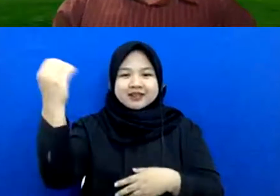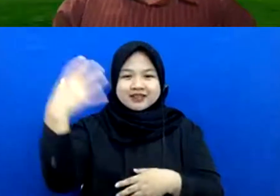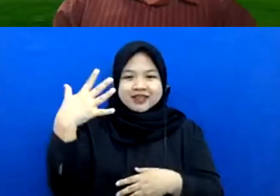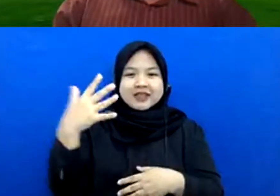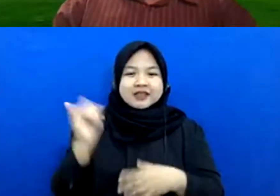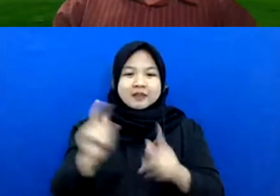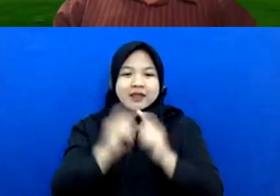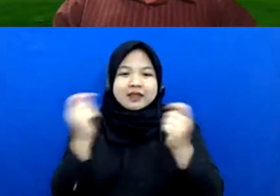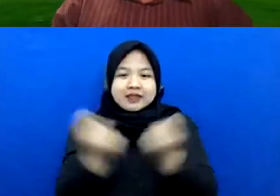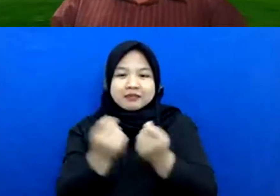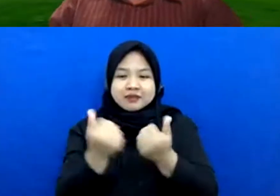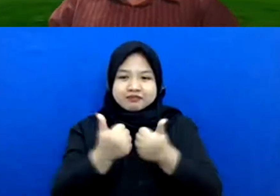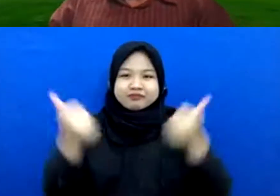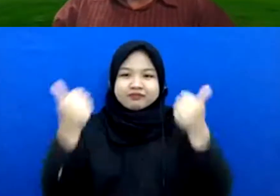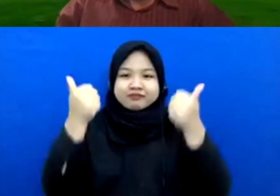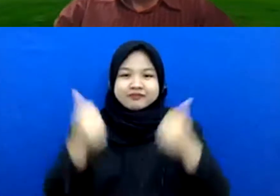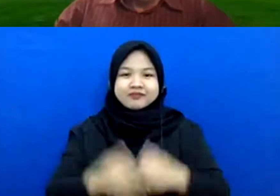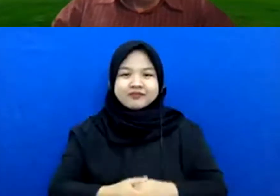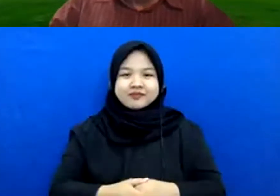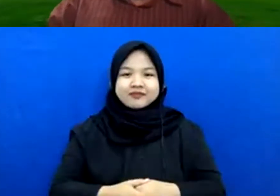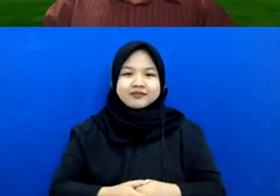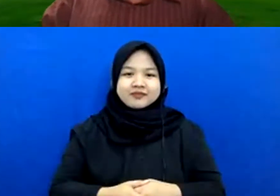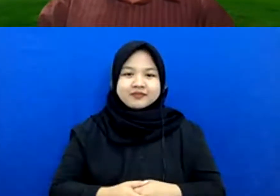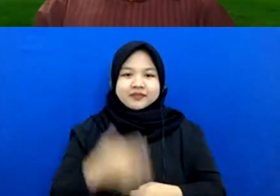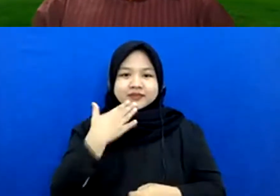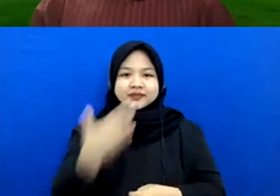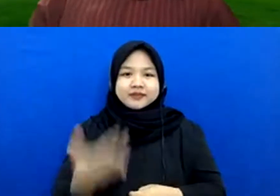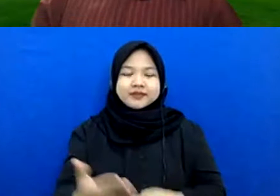lights. Okay. Thanks very much. Yeah.